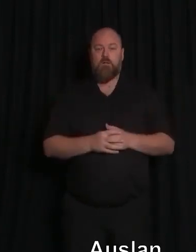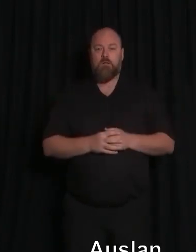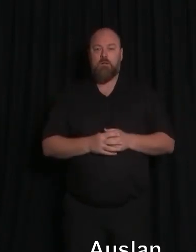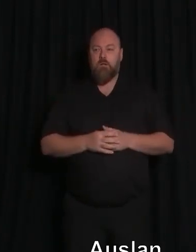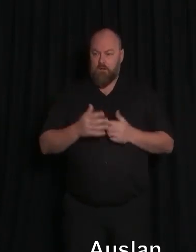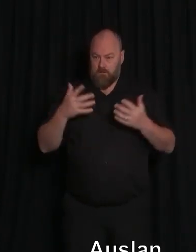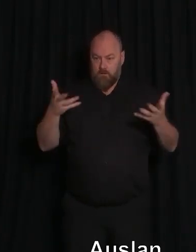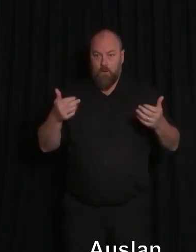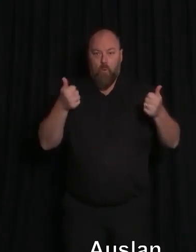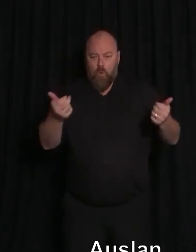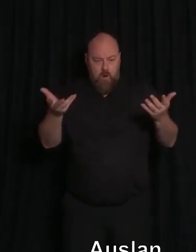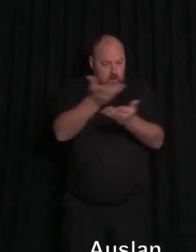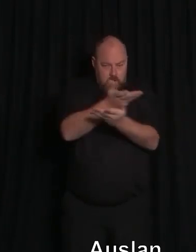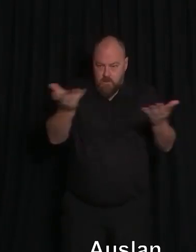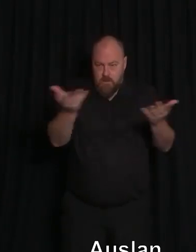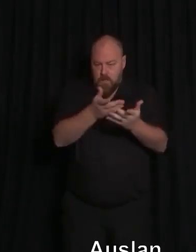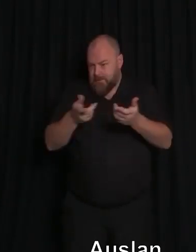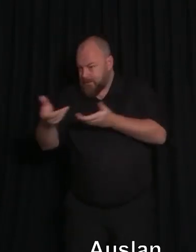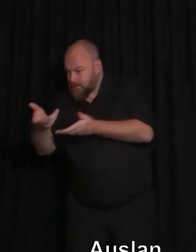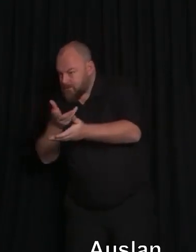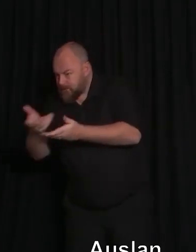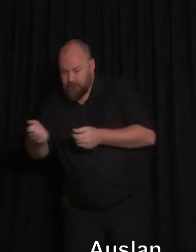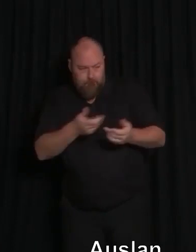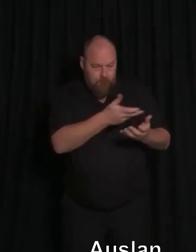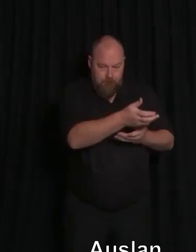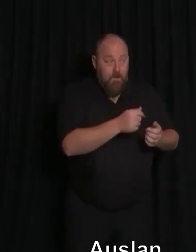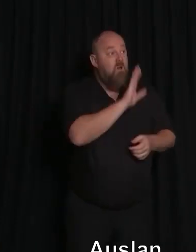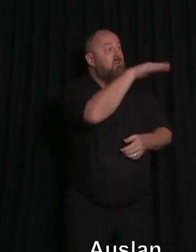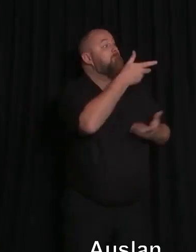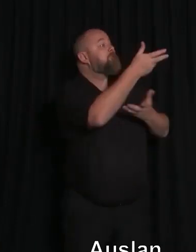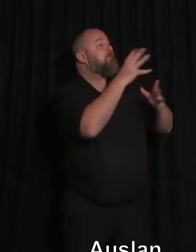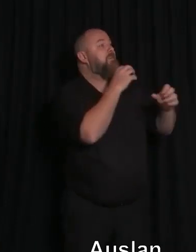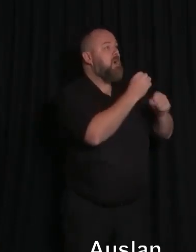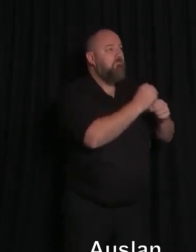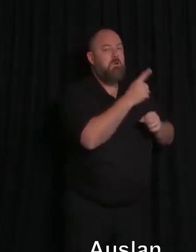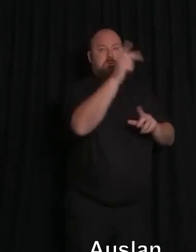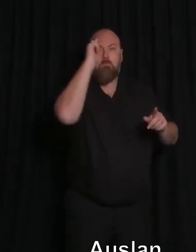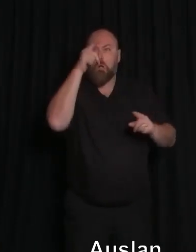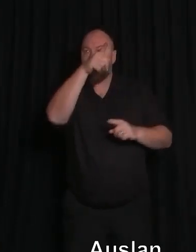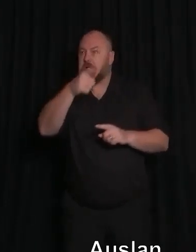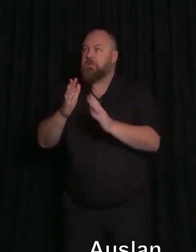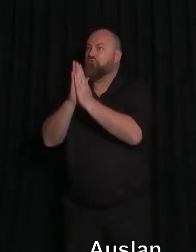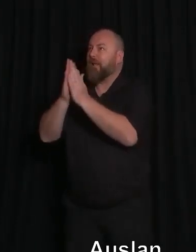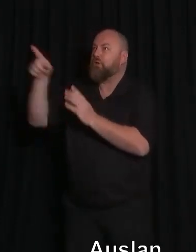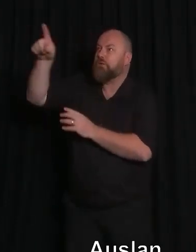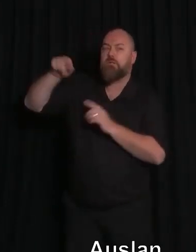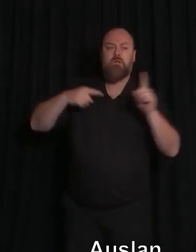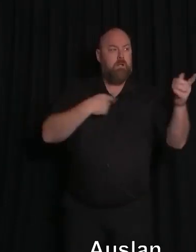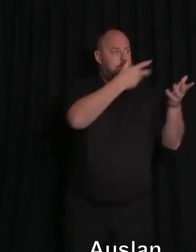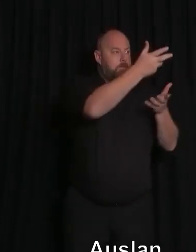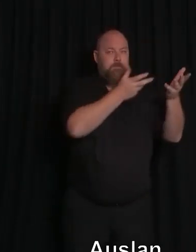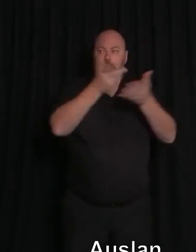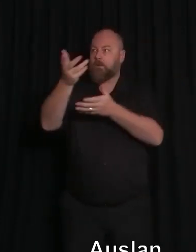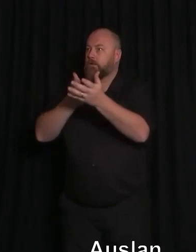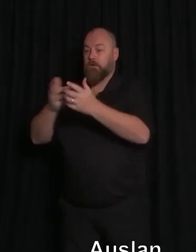deliberate discussions with our communities, with government, with bureaucrats, with the religious communities,